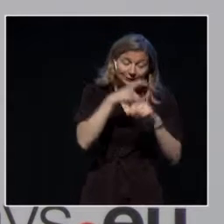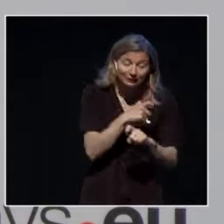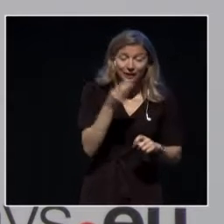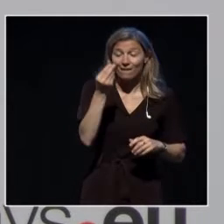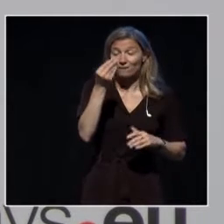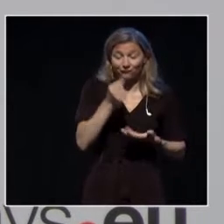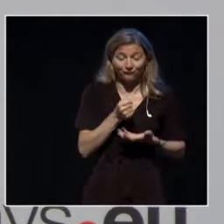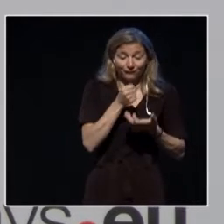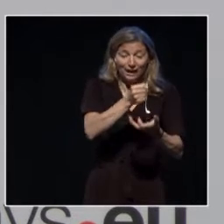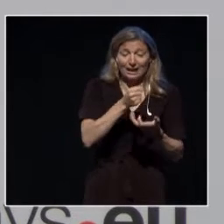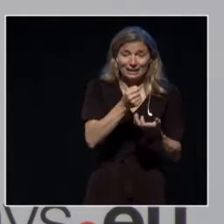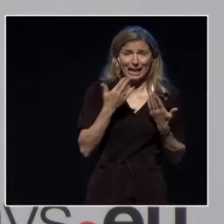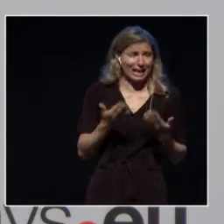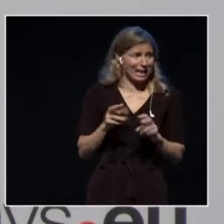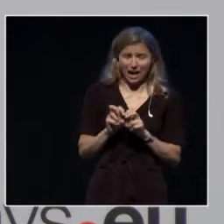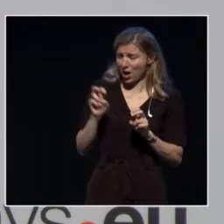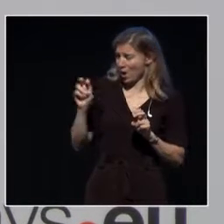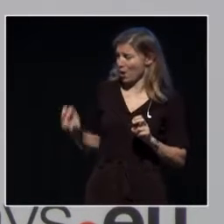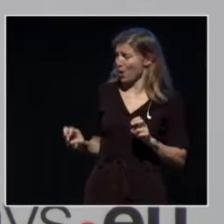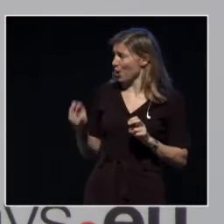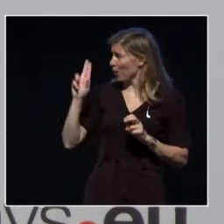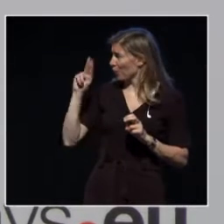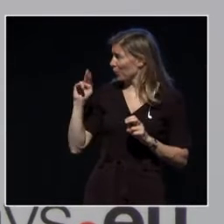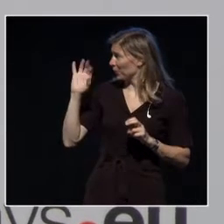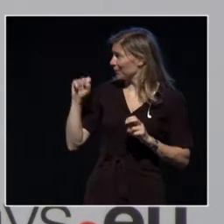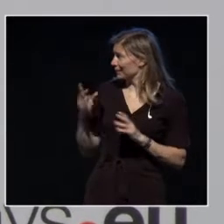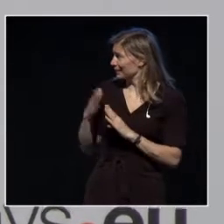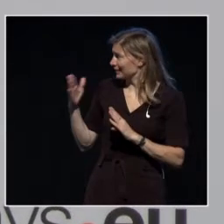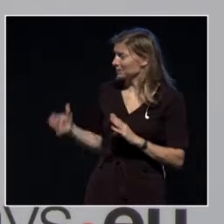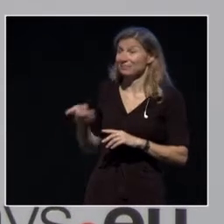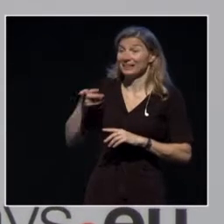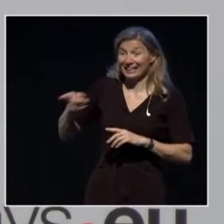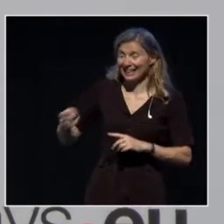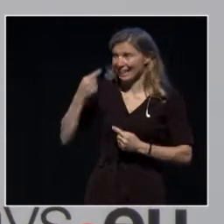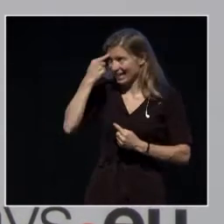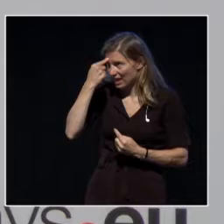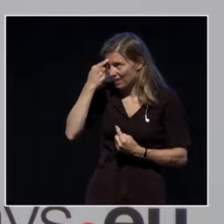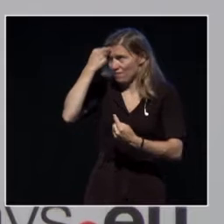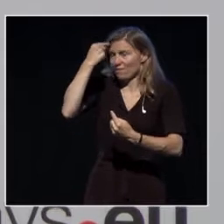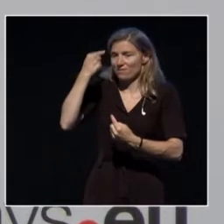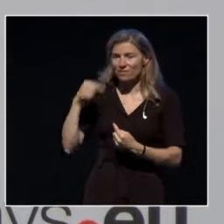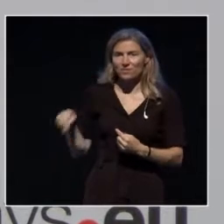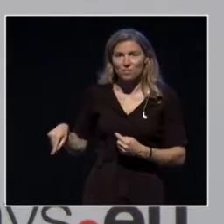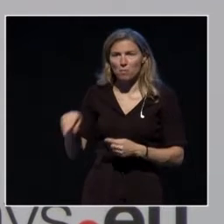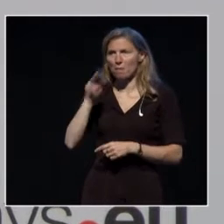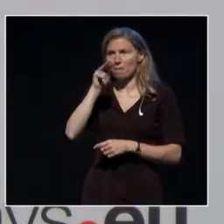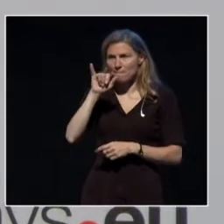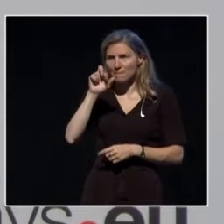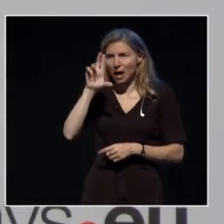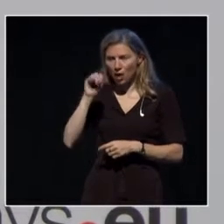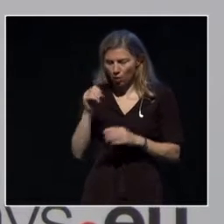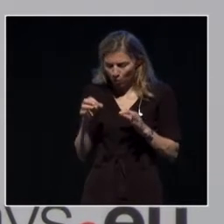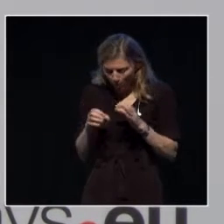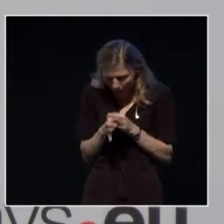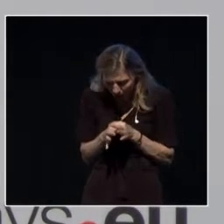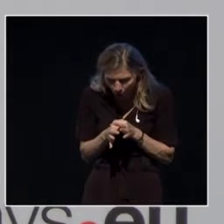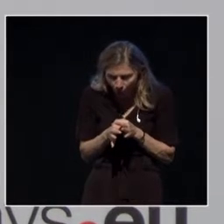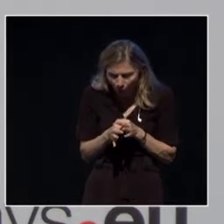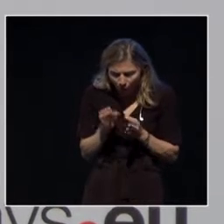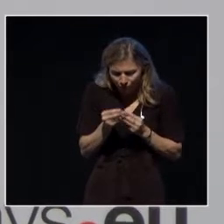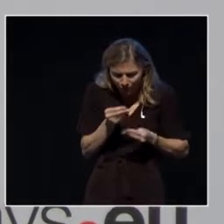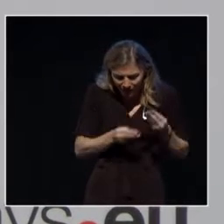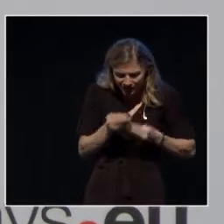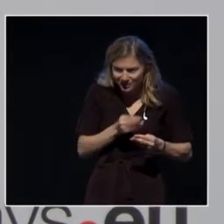shouldn't even say more, but he's going to talk about that. He invented microfinance because very, very